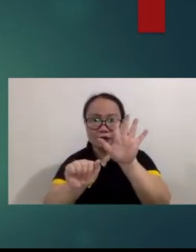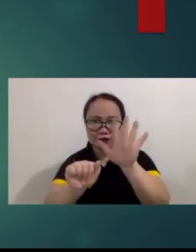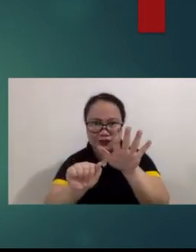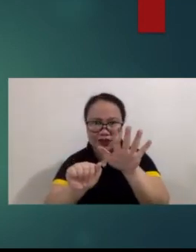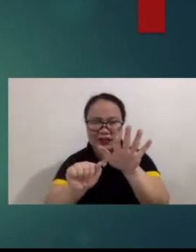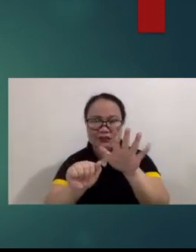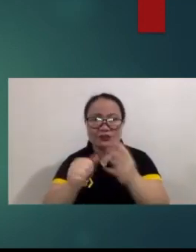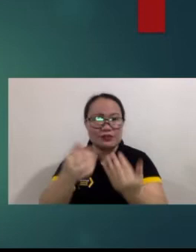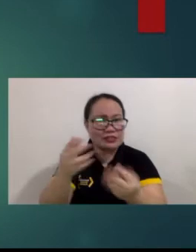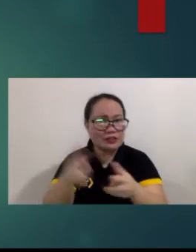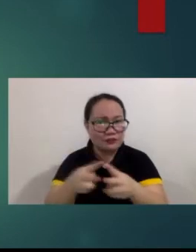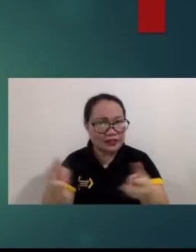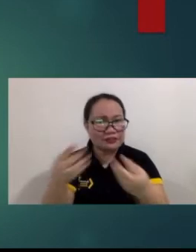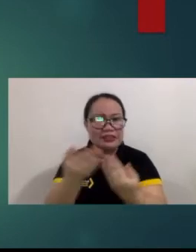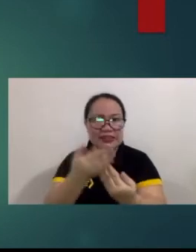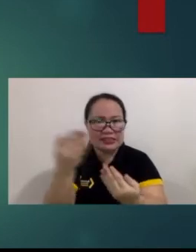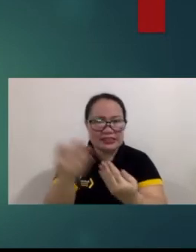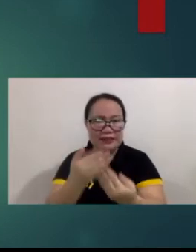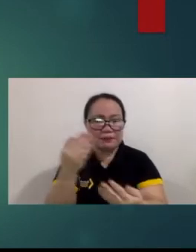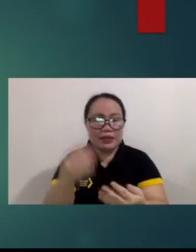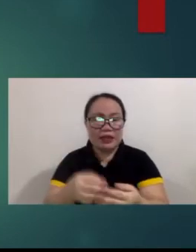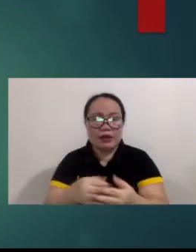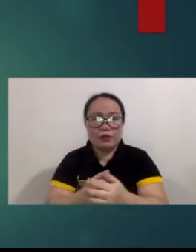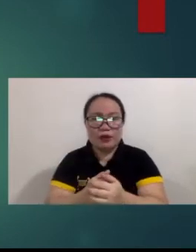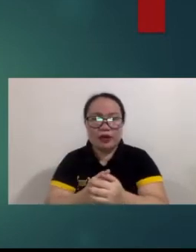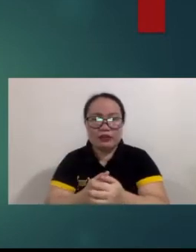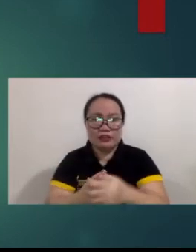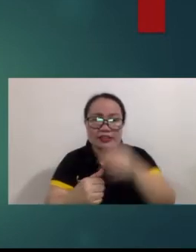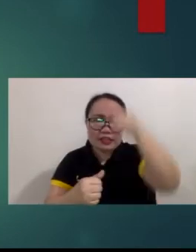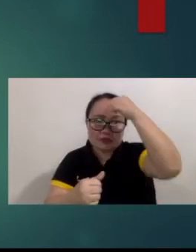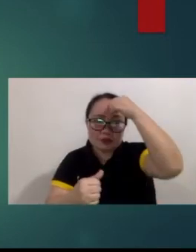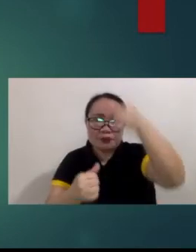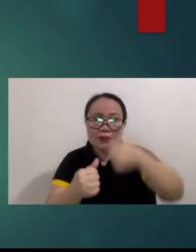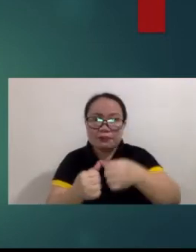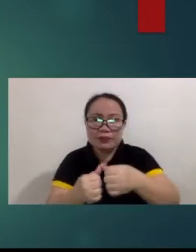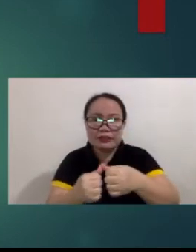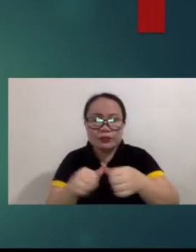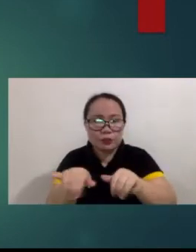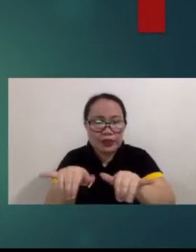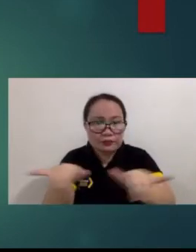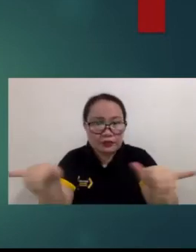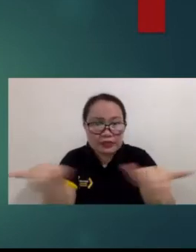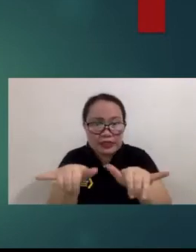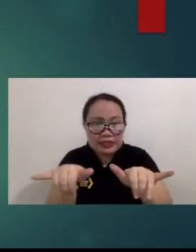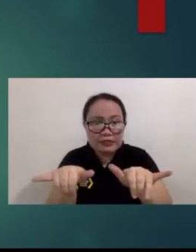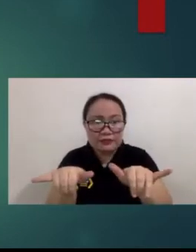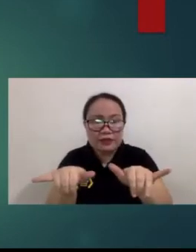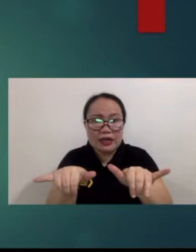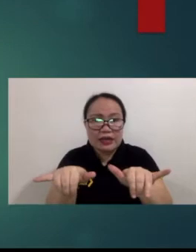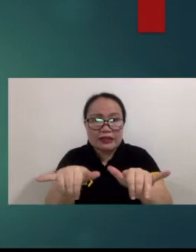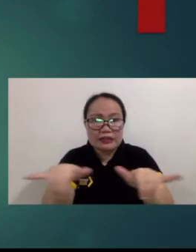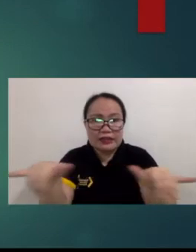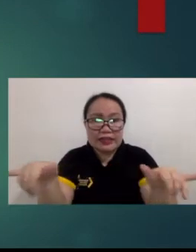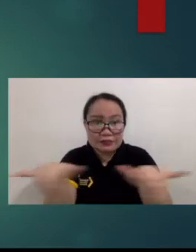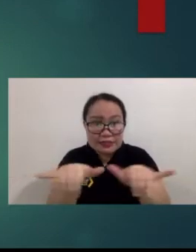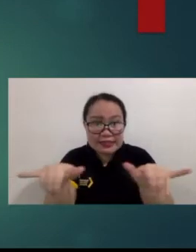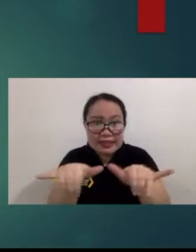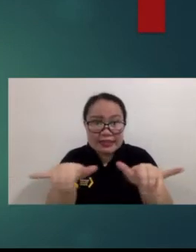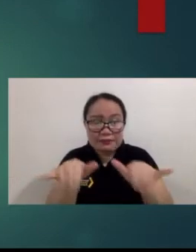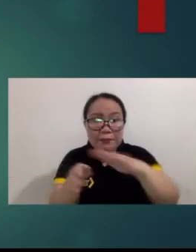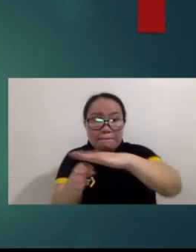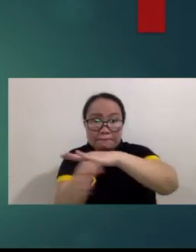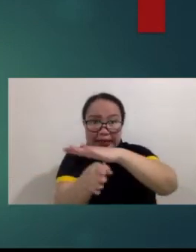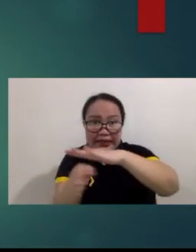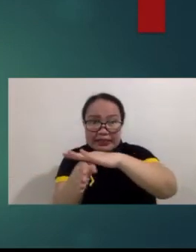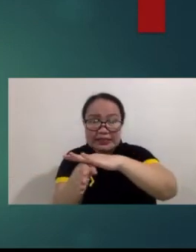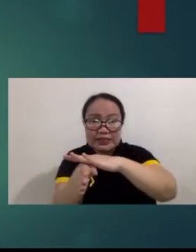power of 5. So it's very easy. Just have to remember that if they have the